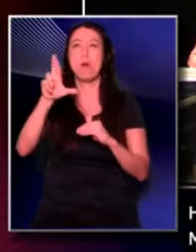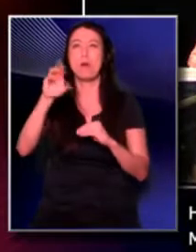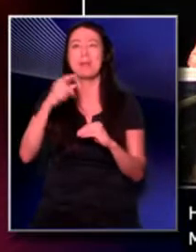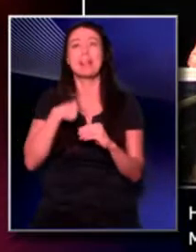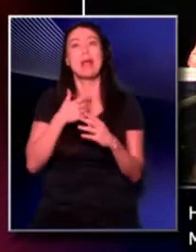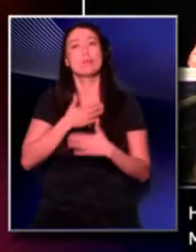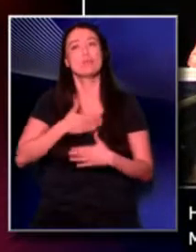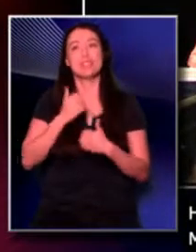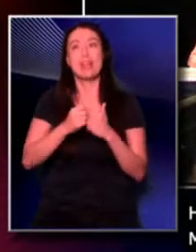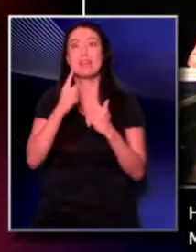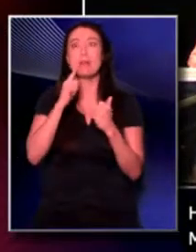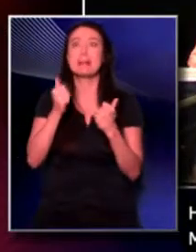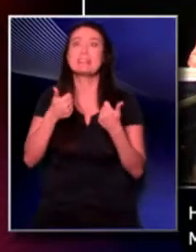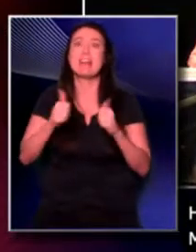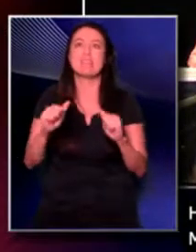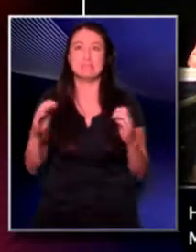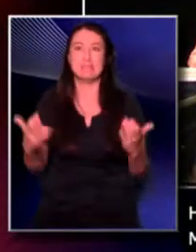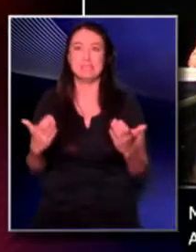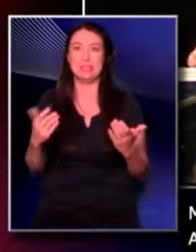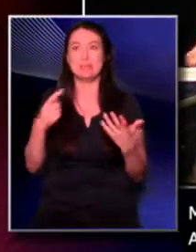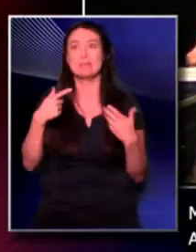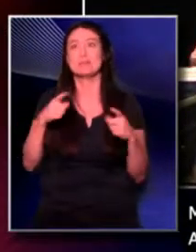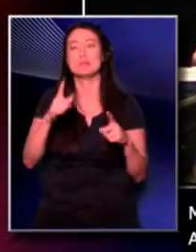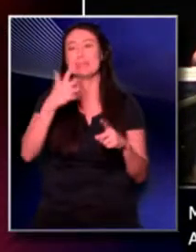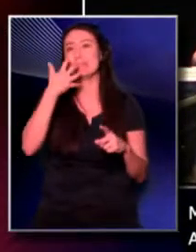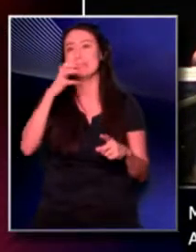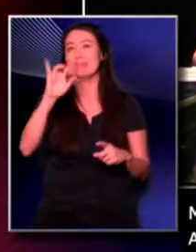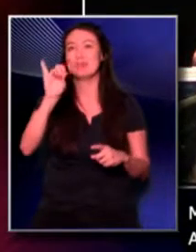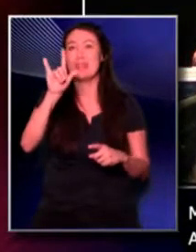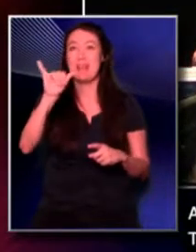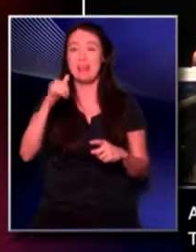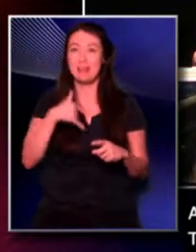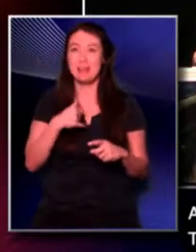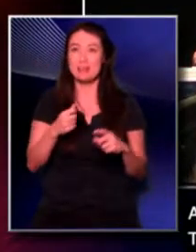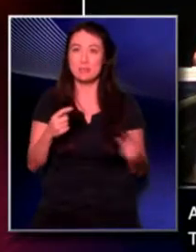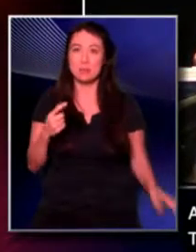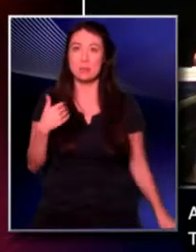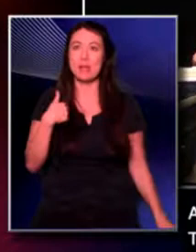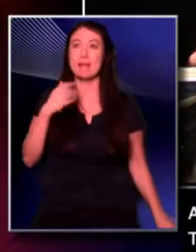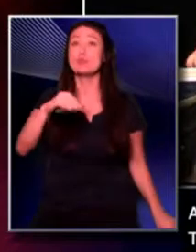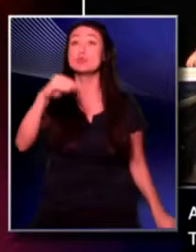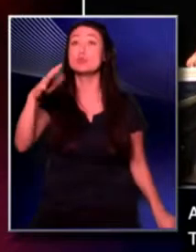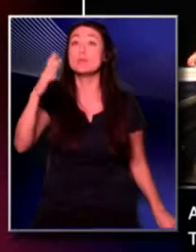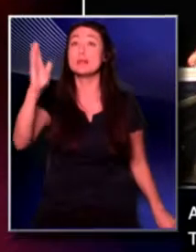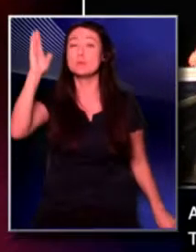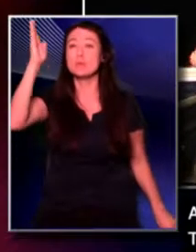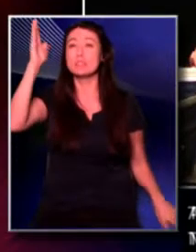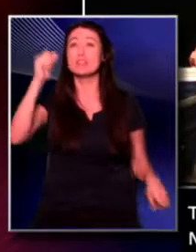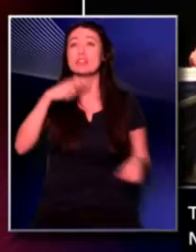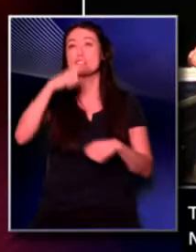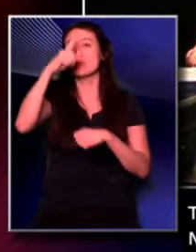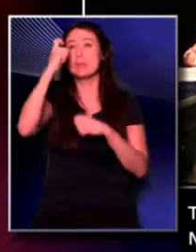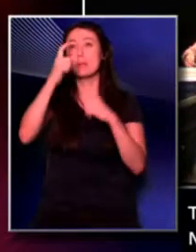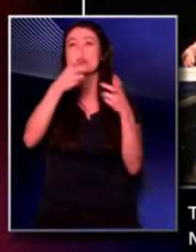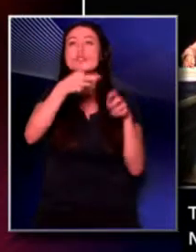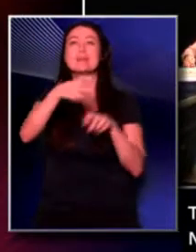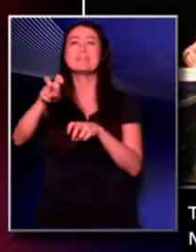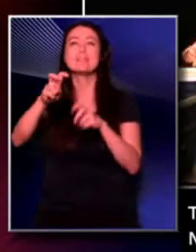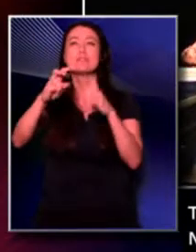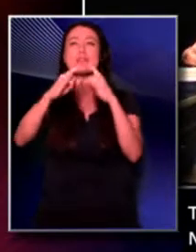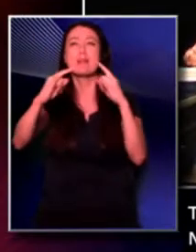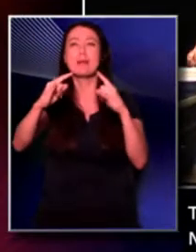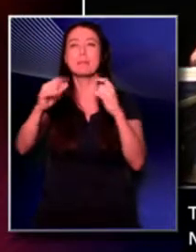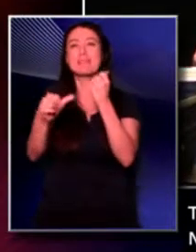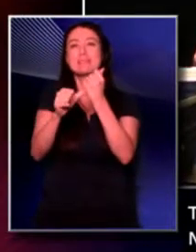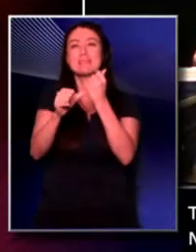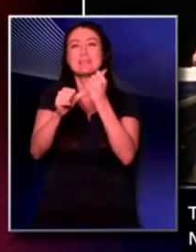July. Okay, item number 1.02, information item, a student presentation, summer transition camp. Assistant